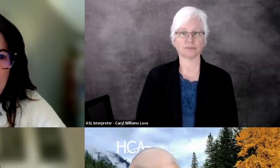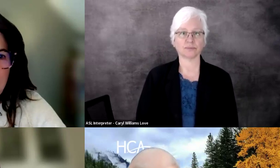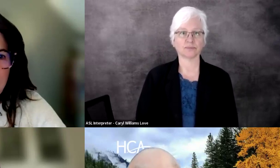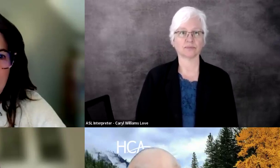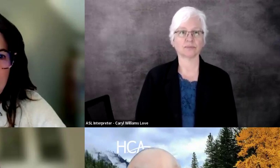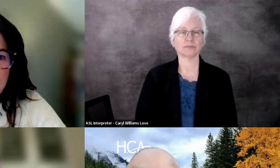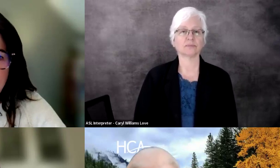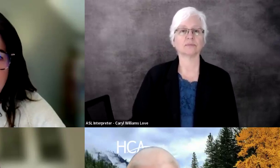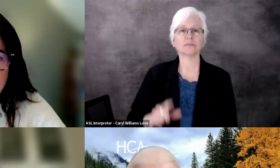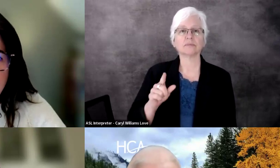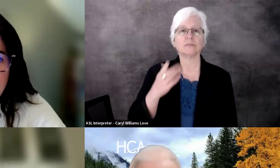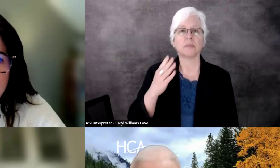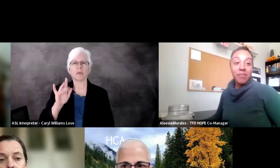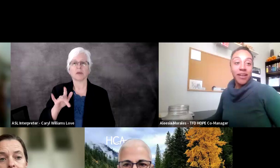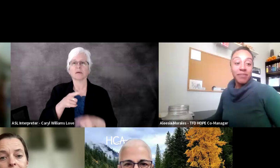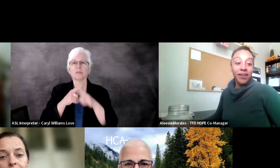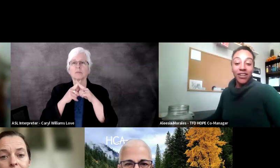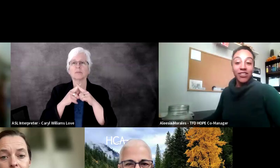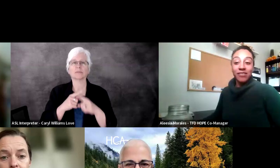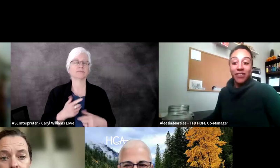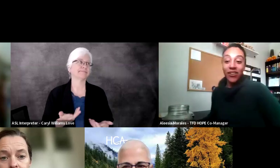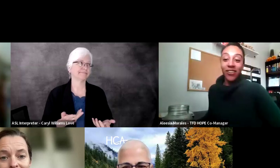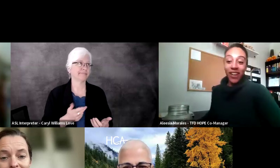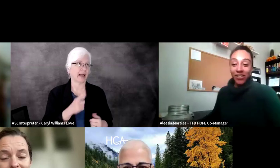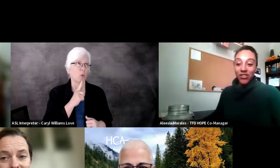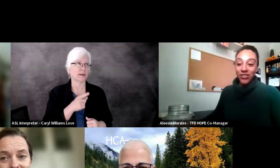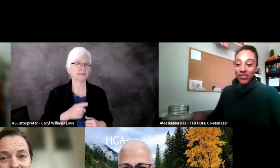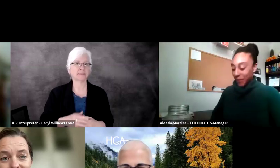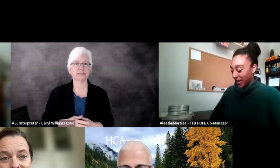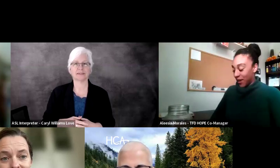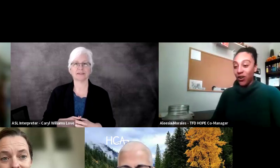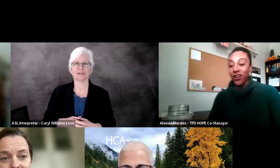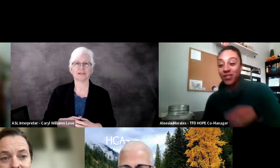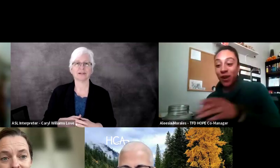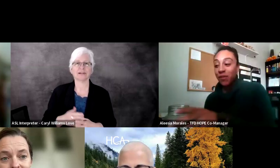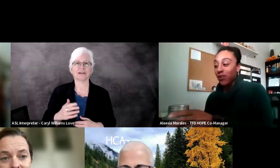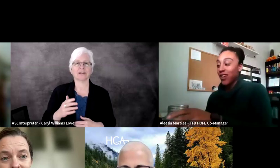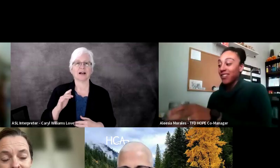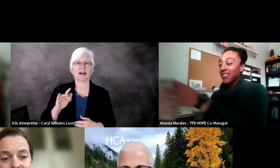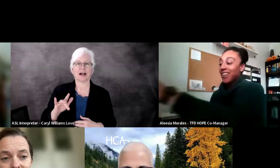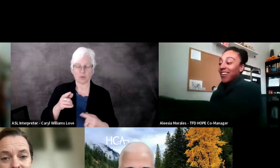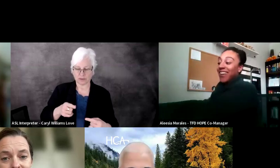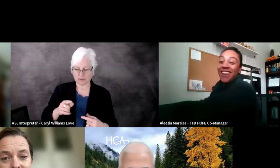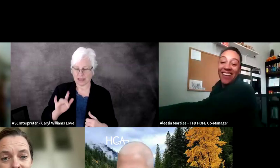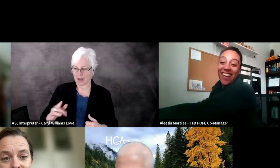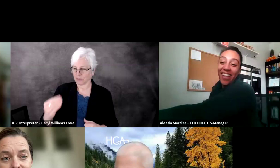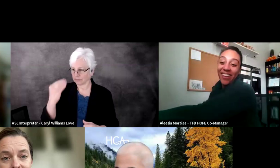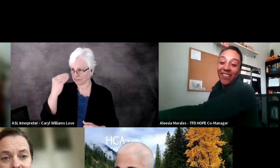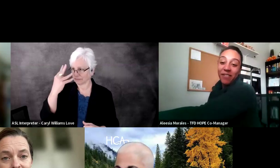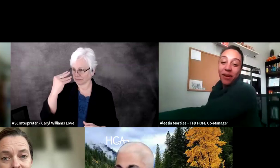Alicia, you might be on mute. I am, and I couldn't figure out how to turn my camera on, so I apologize.